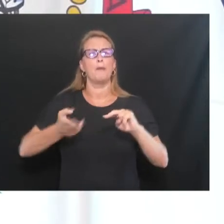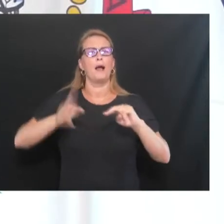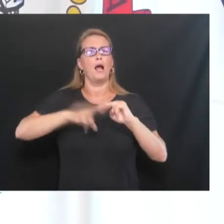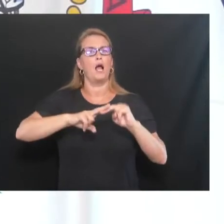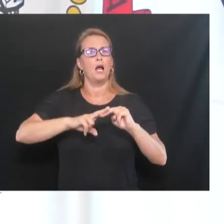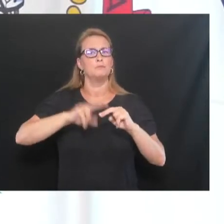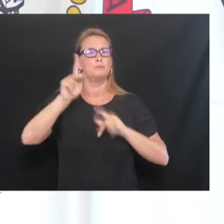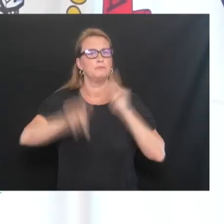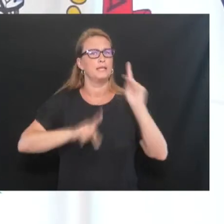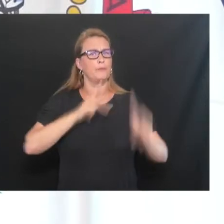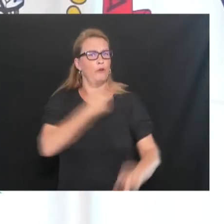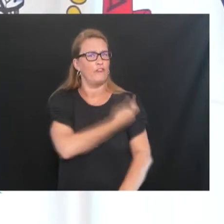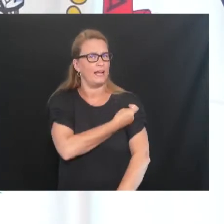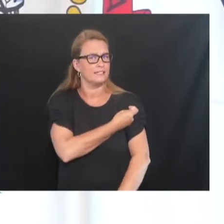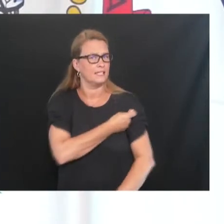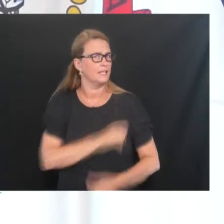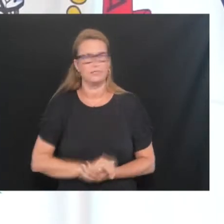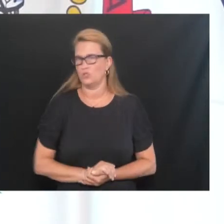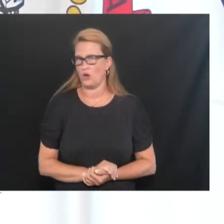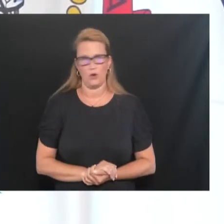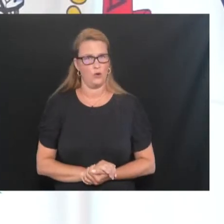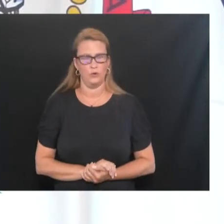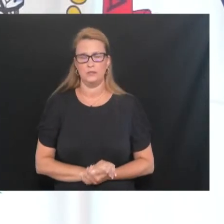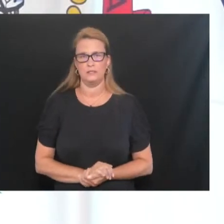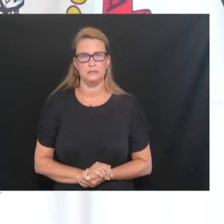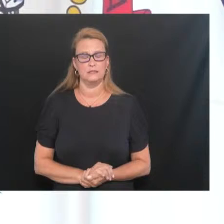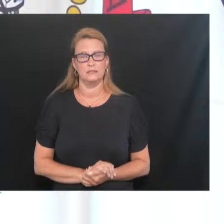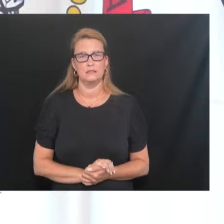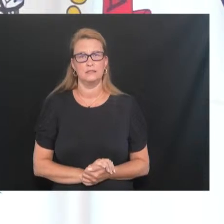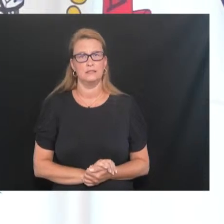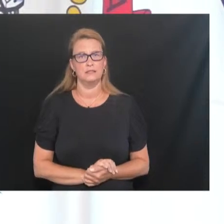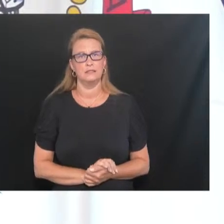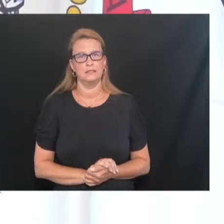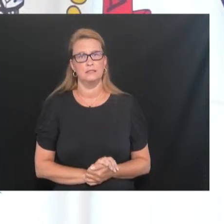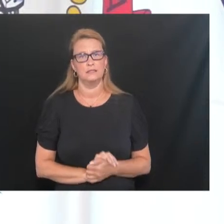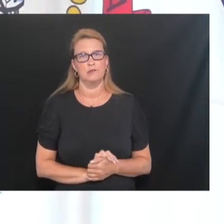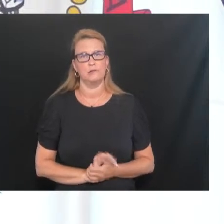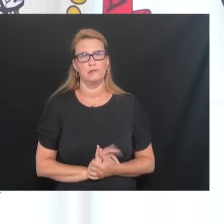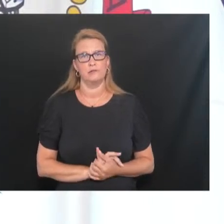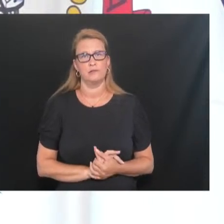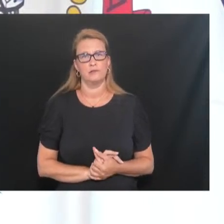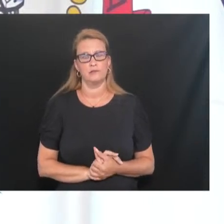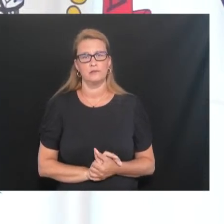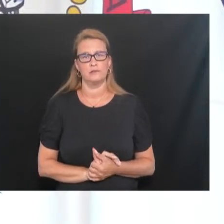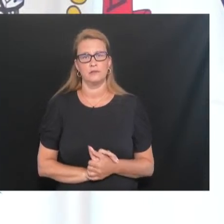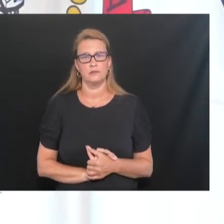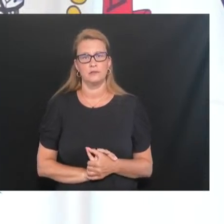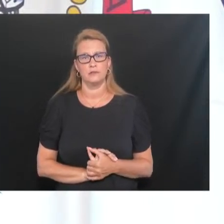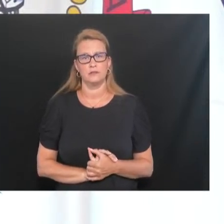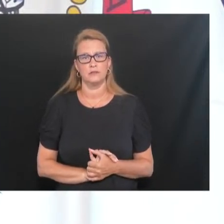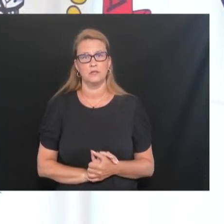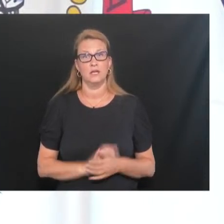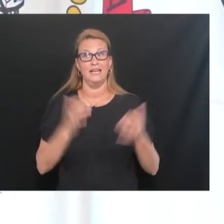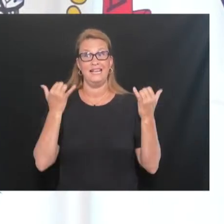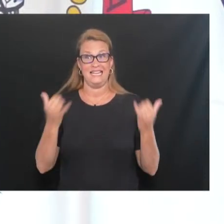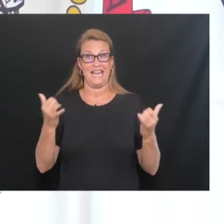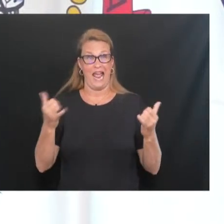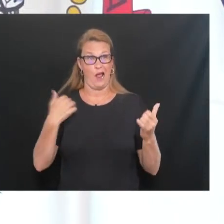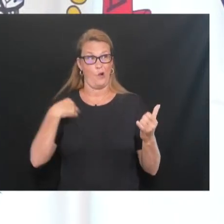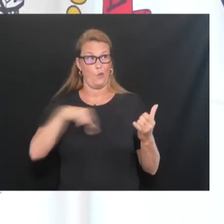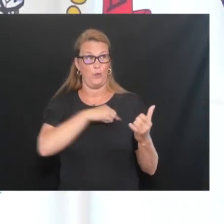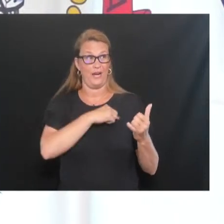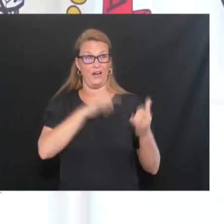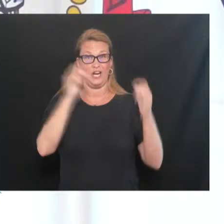get vaccinated. We're not doing that, Kenny, at all. What we're doing is we're doing an assessment of